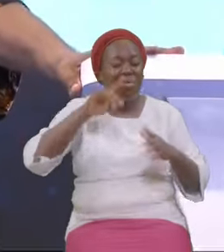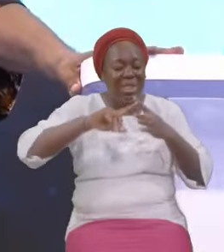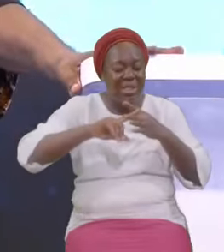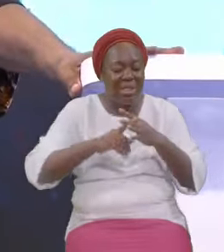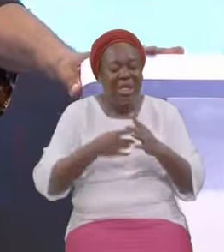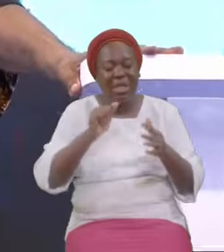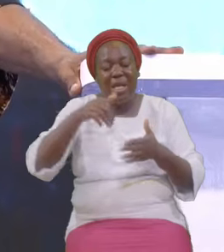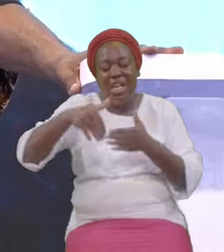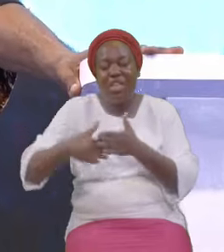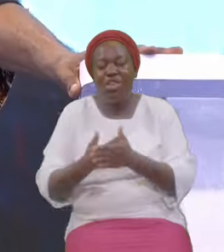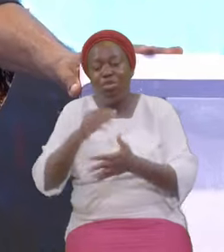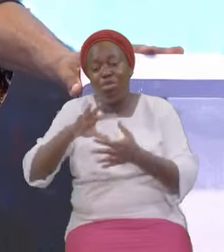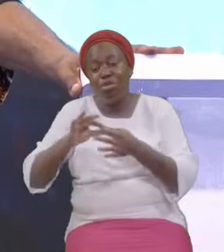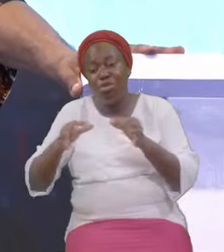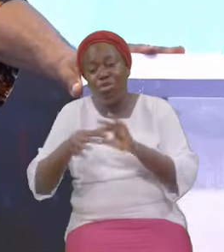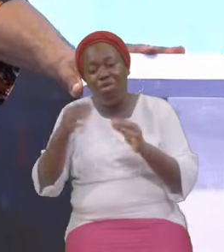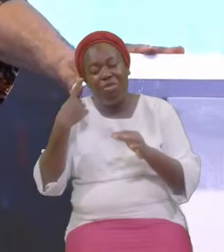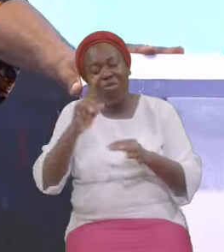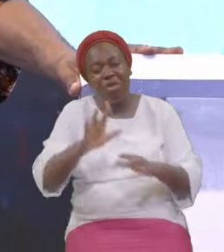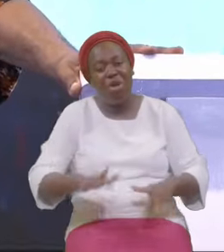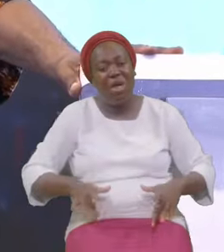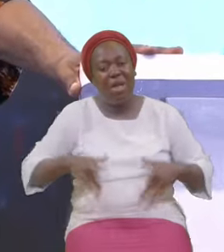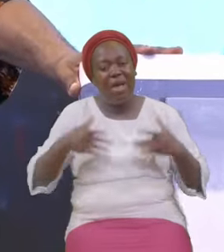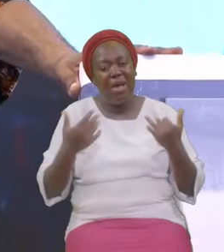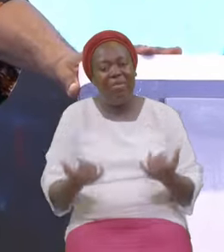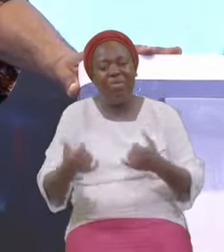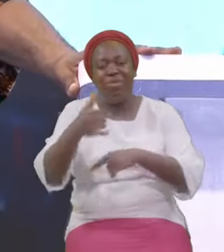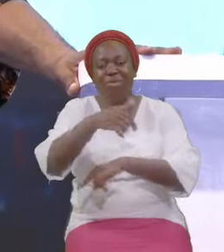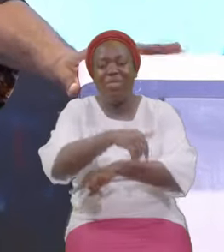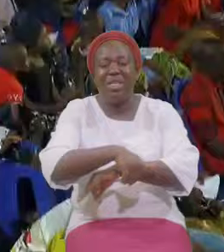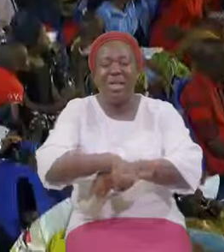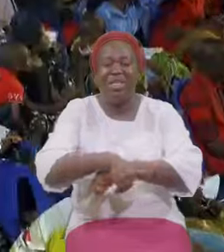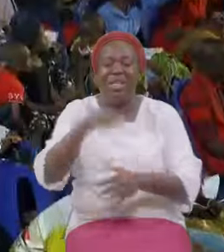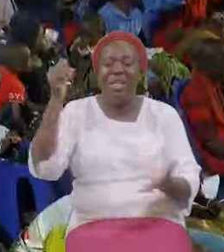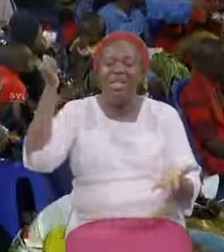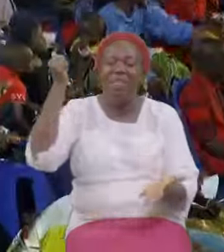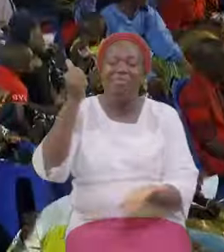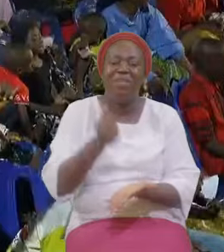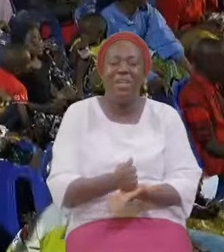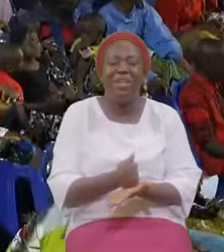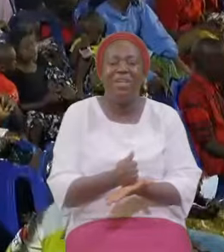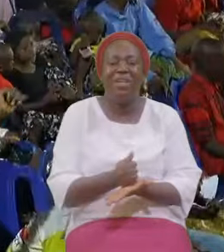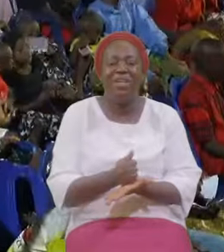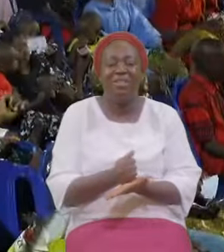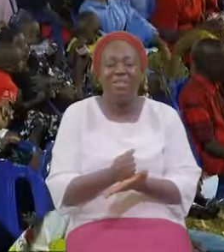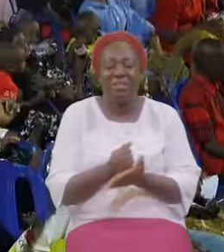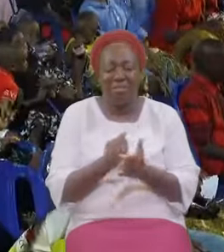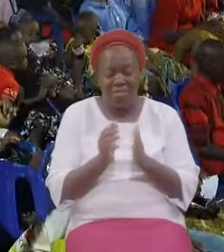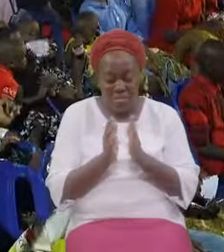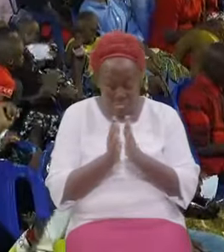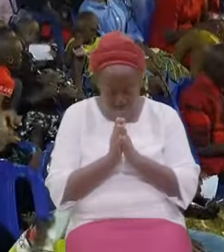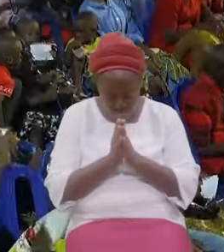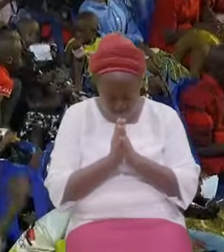life tonight. Amen. Amen. Heads bowed and eyes